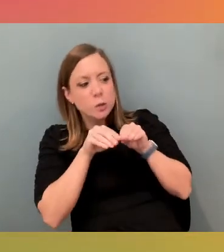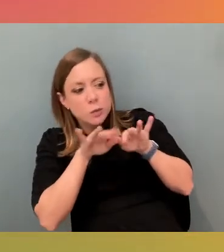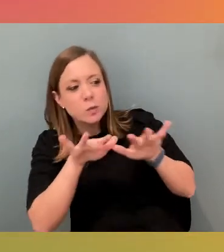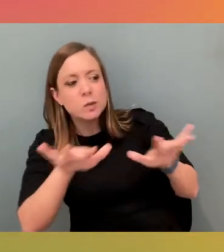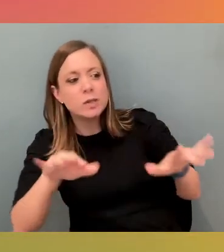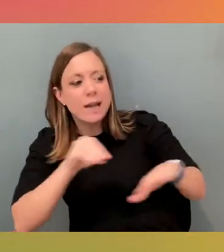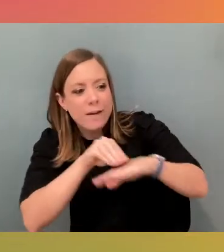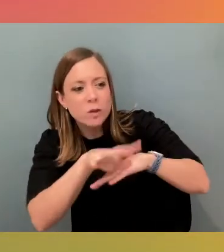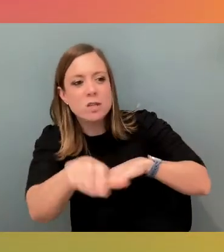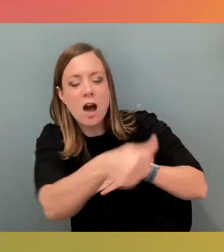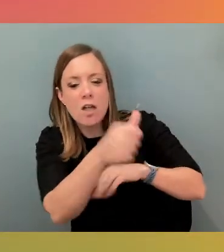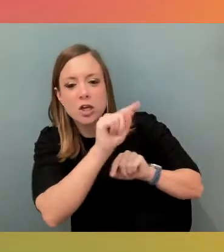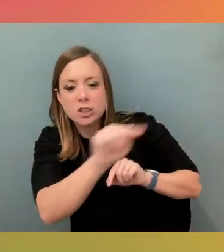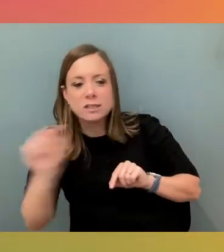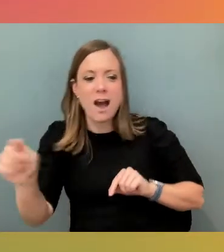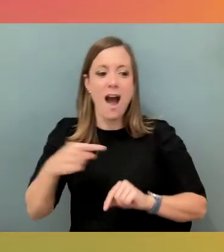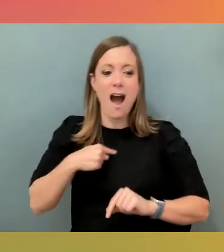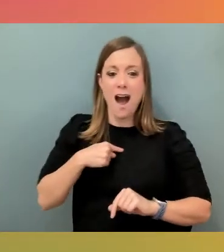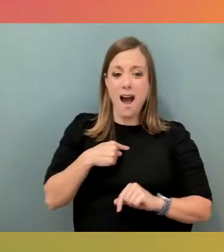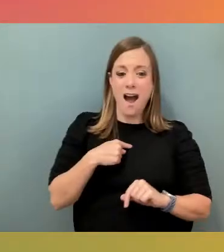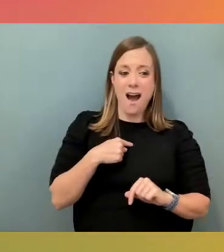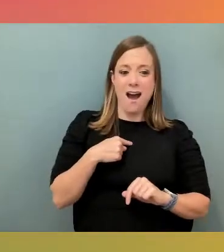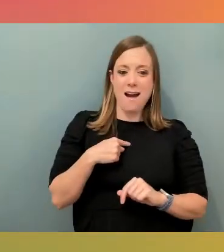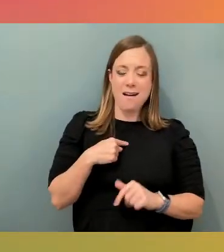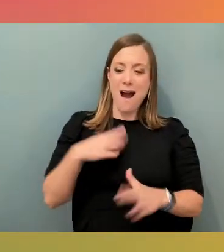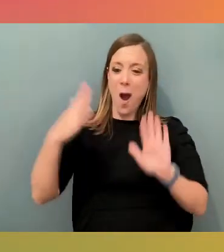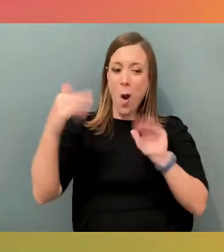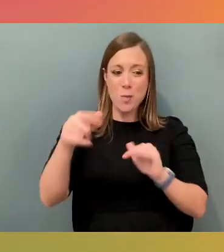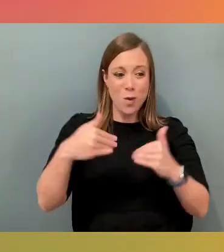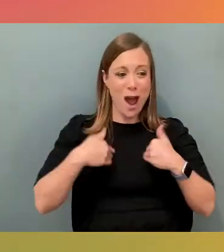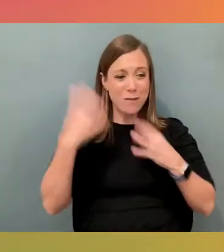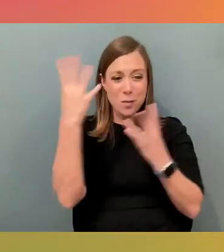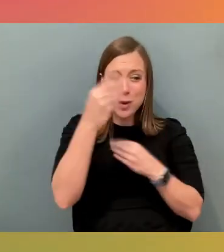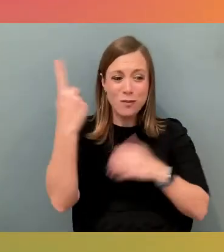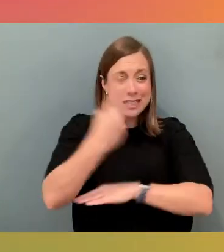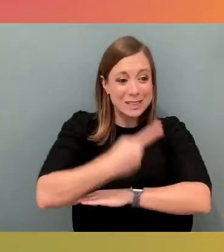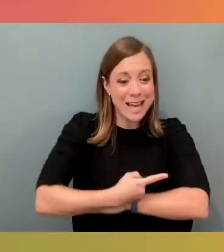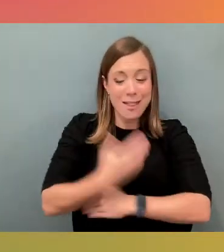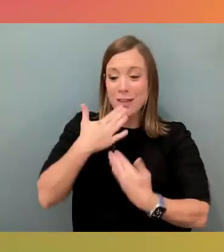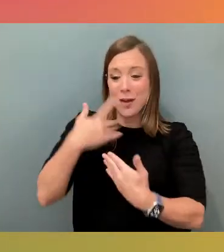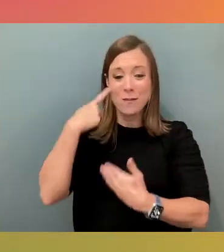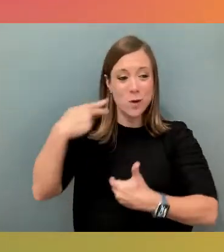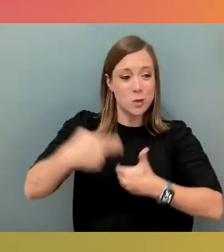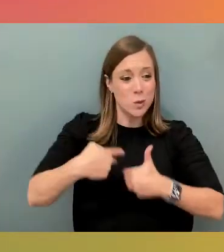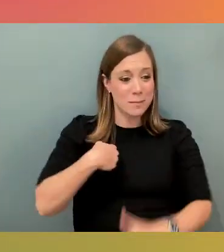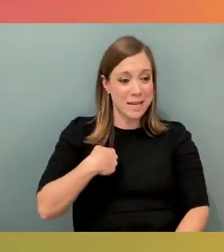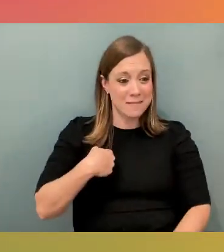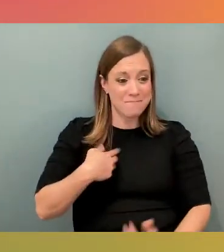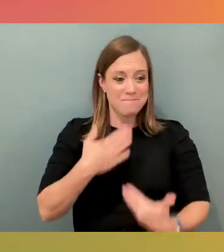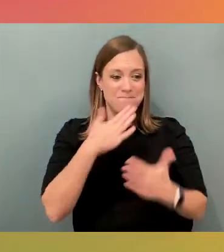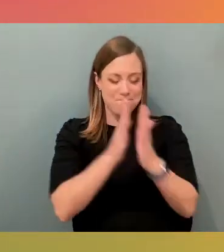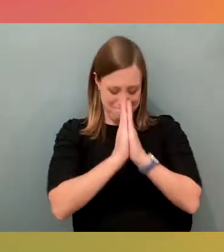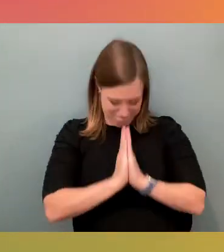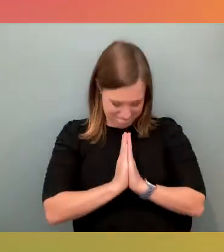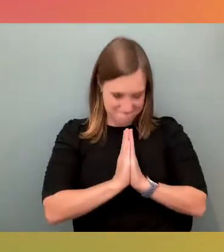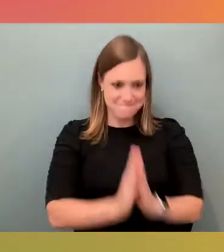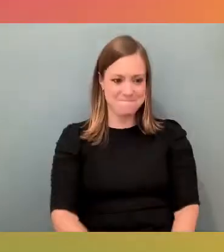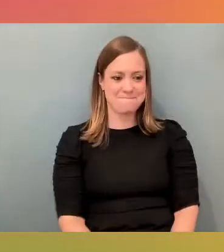very beautiful day. I'm so grateful that you're here with me today for this practice. Namaste.